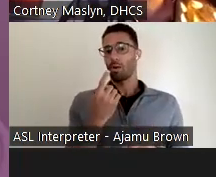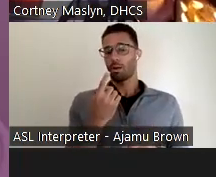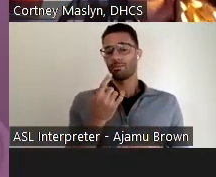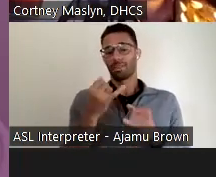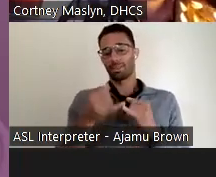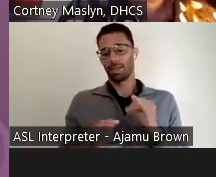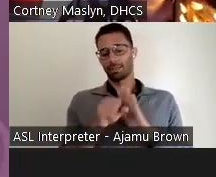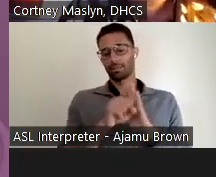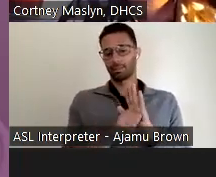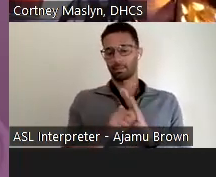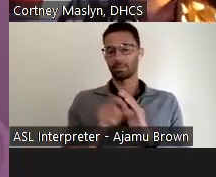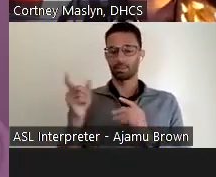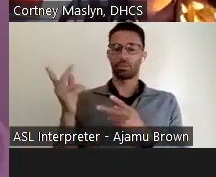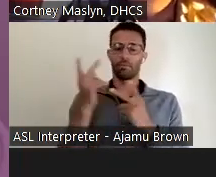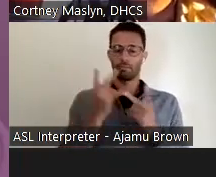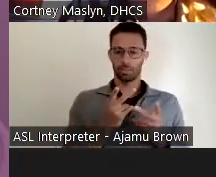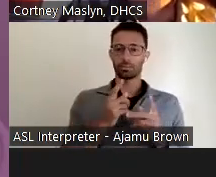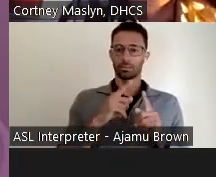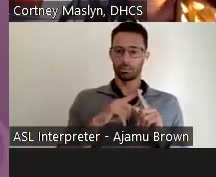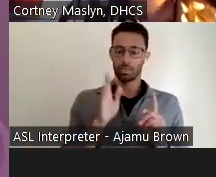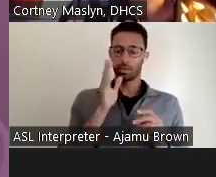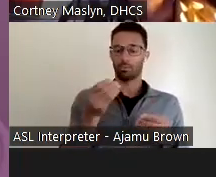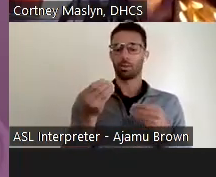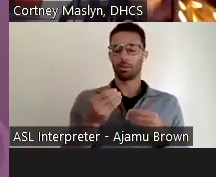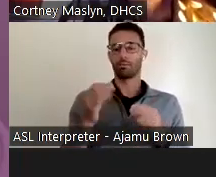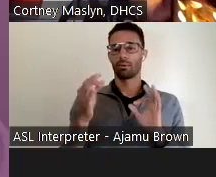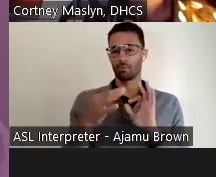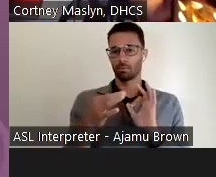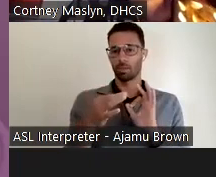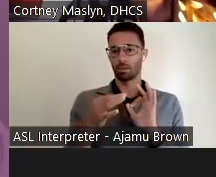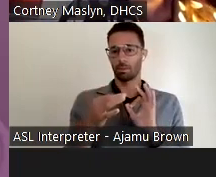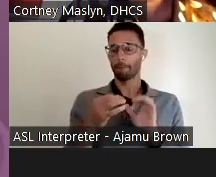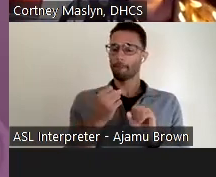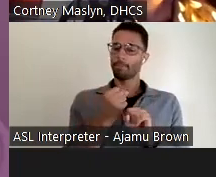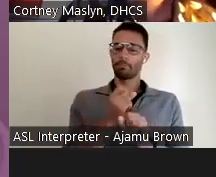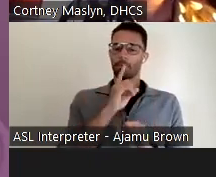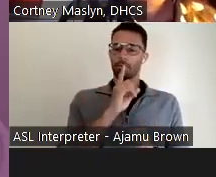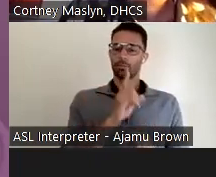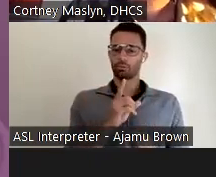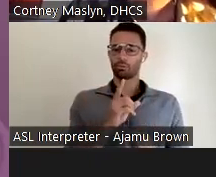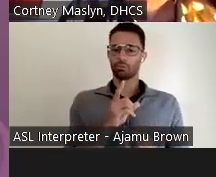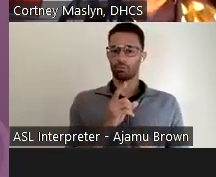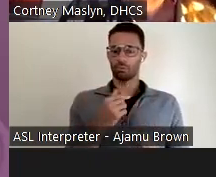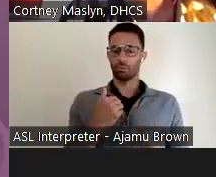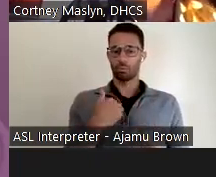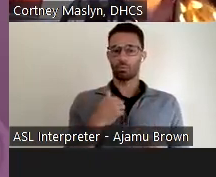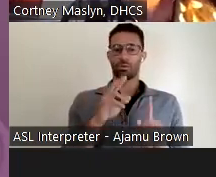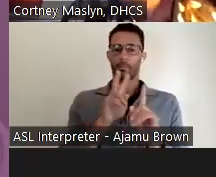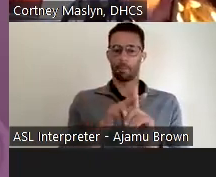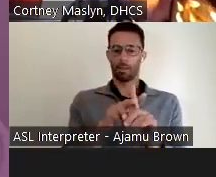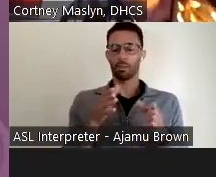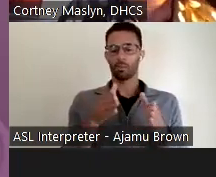is a process in which they will give us feedback as well as really ensuring that it's being effectuated in the way they